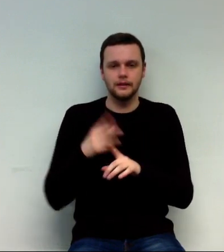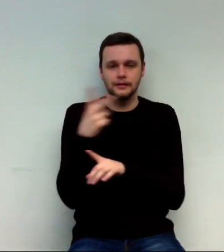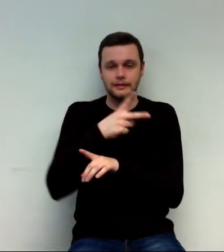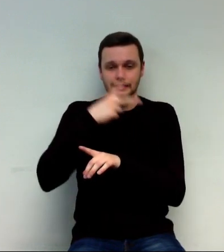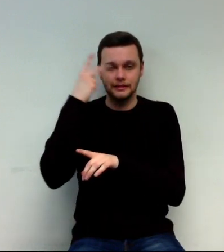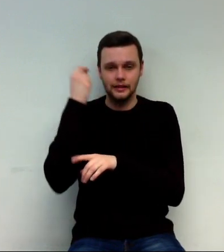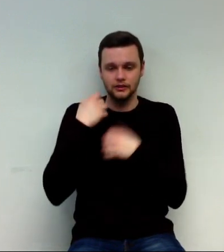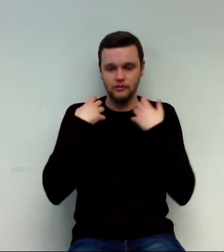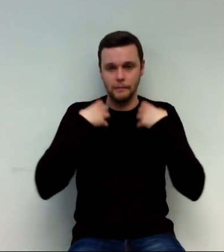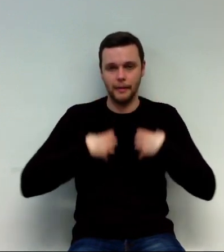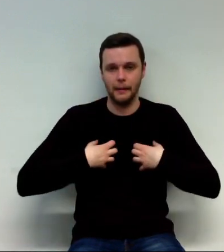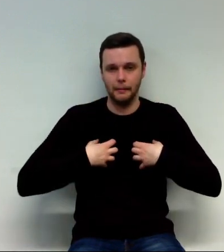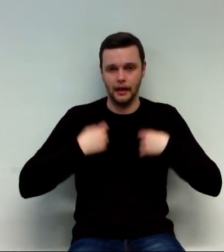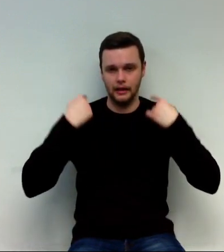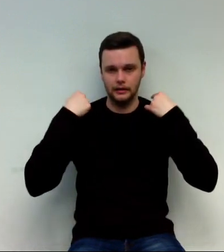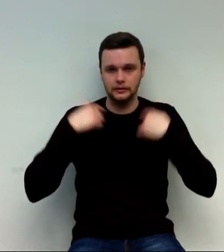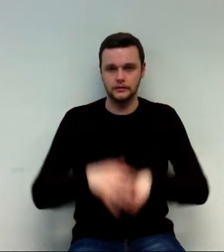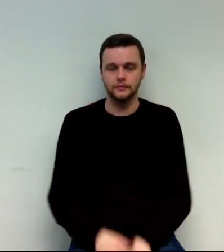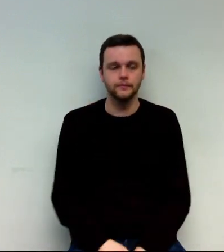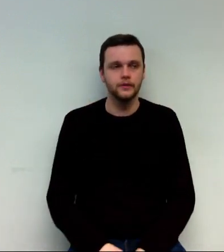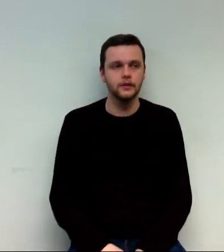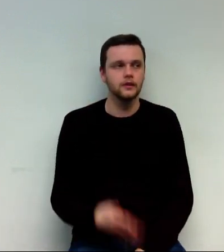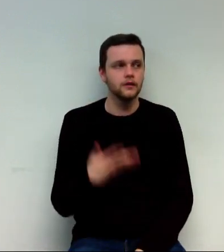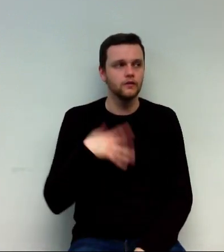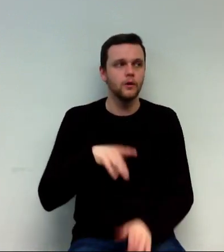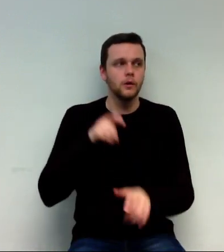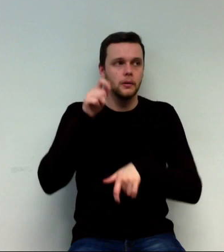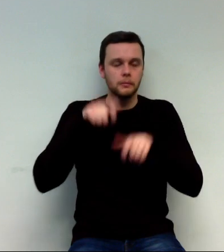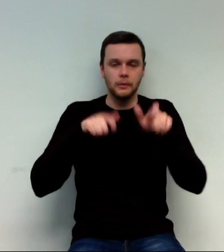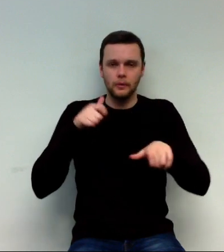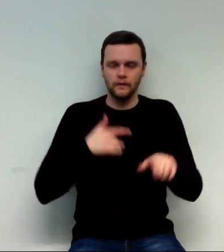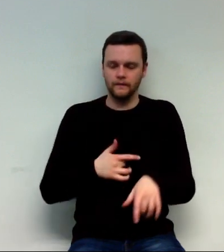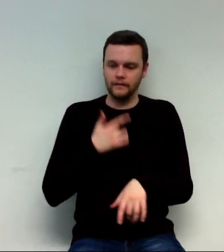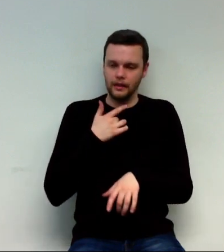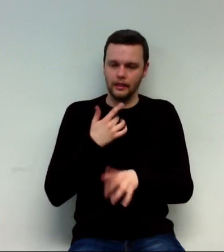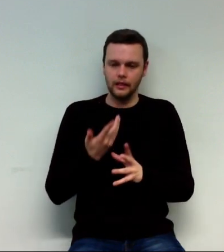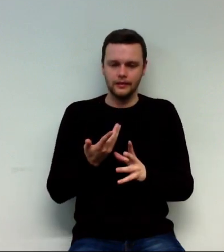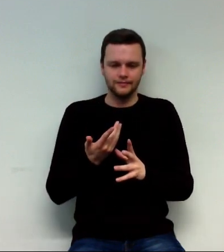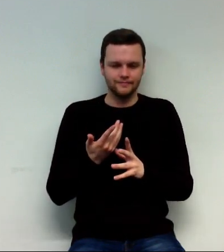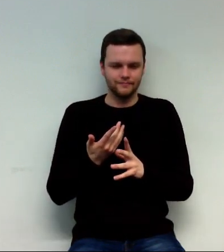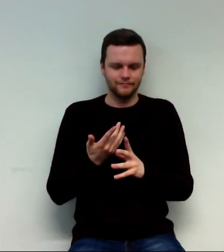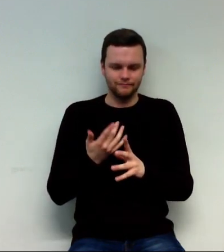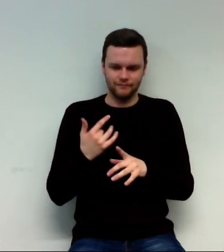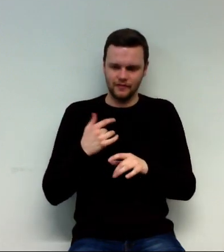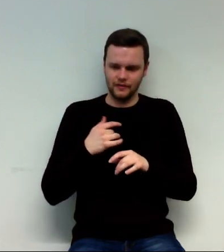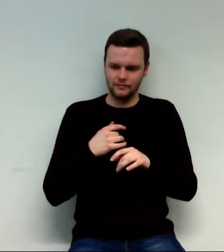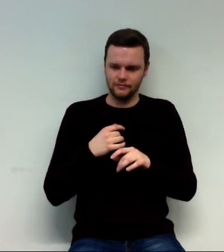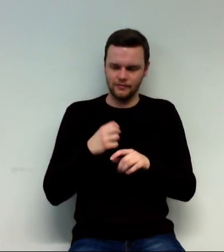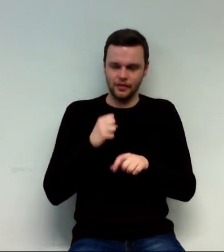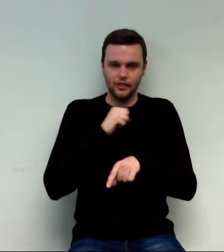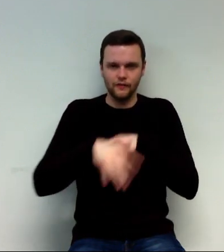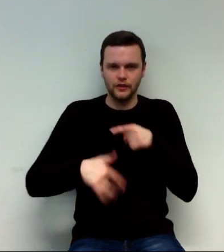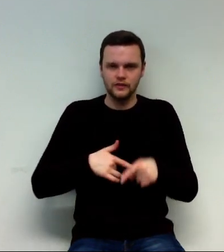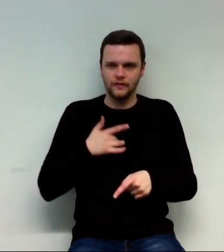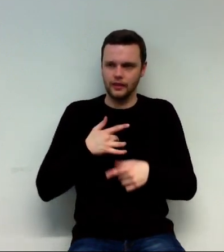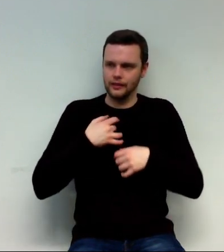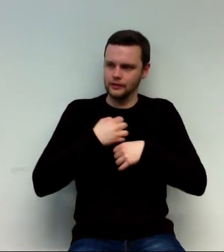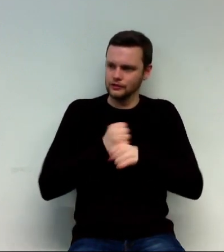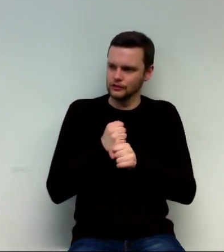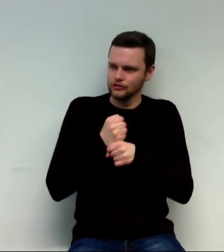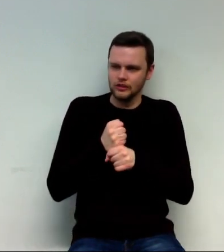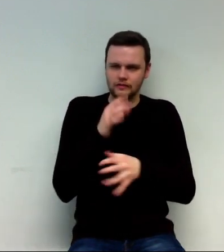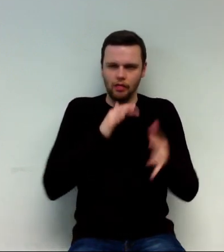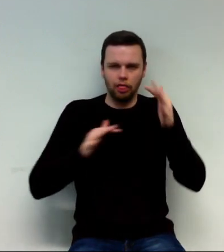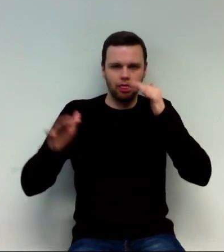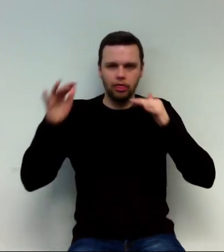These are predominantly for people who find the the Fringe to be a stressful environment on a sensory